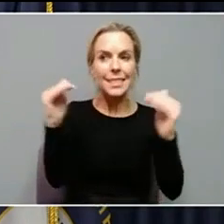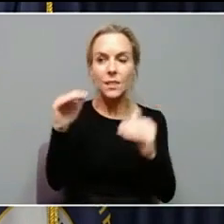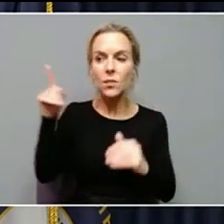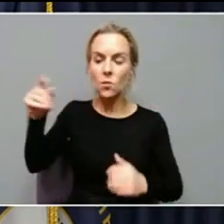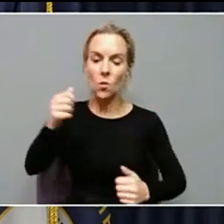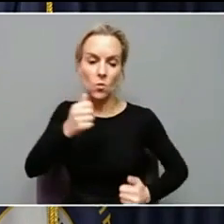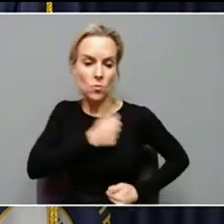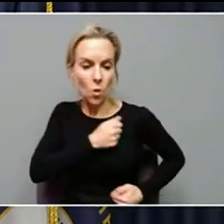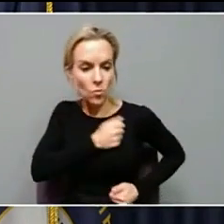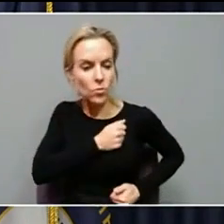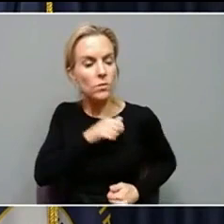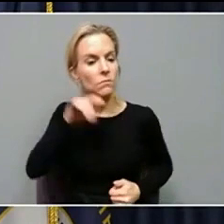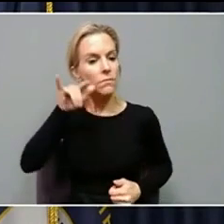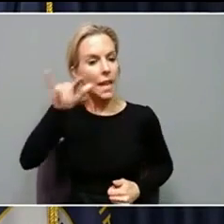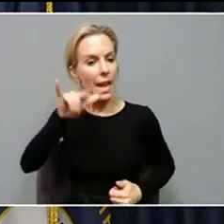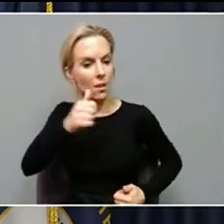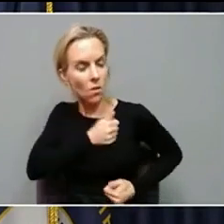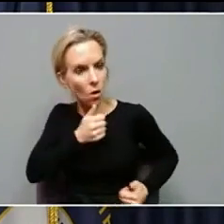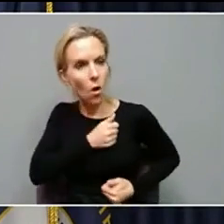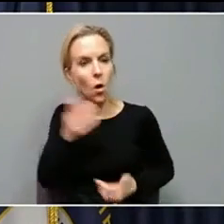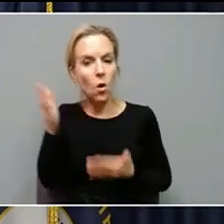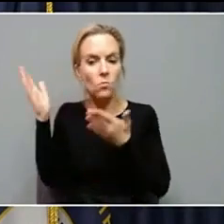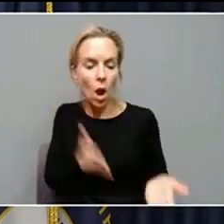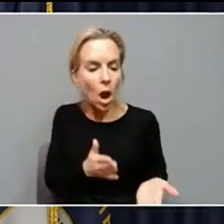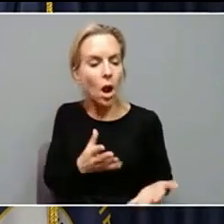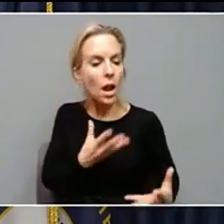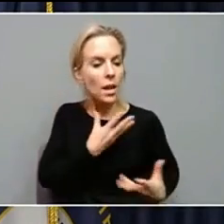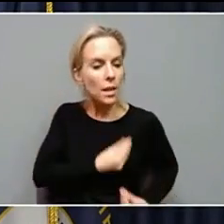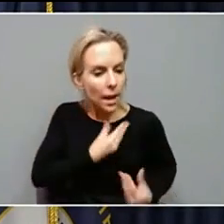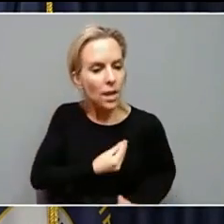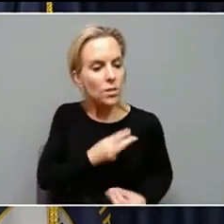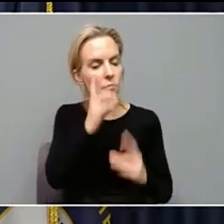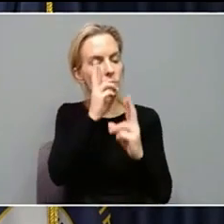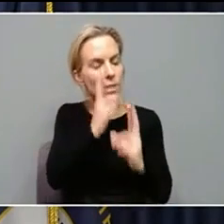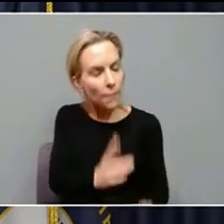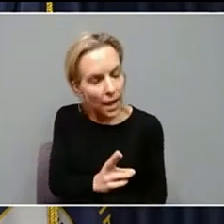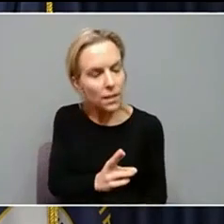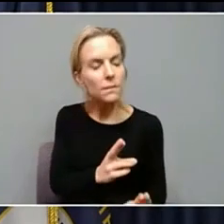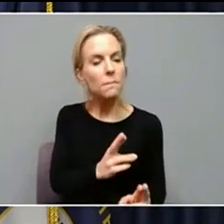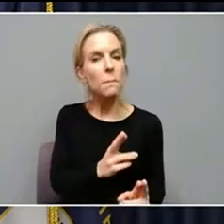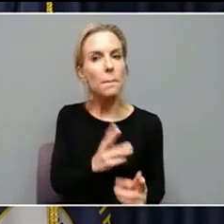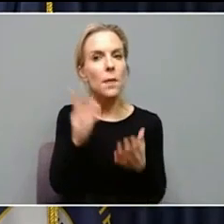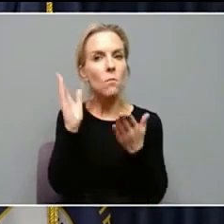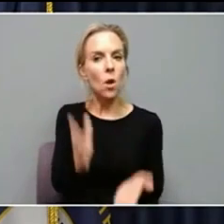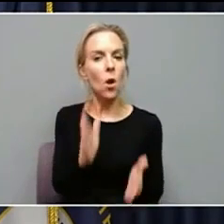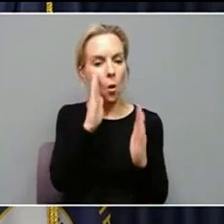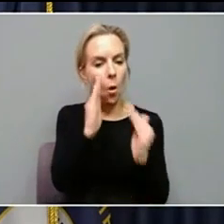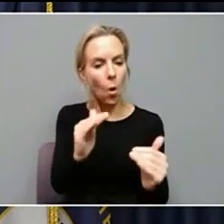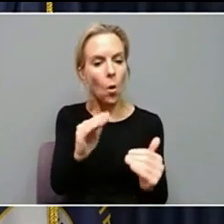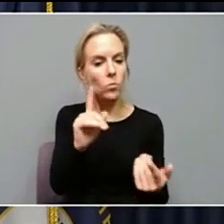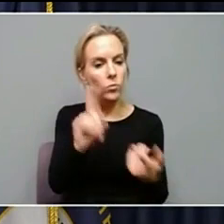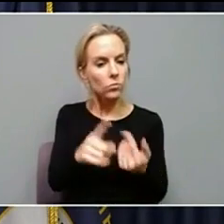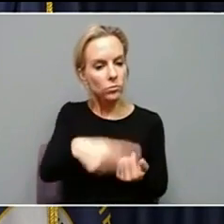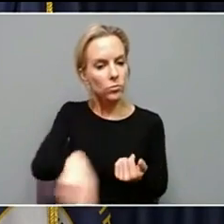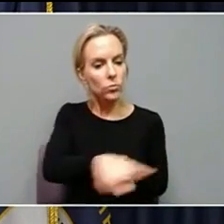brought compassion, they have brought respect, and they have brought hope to those who need it.